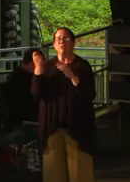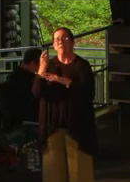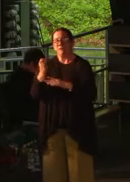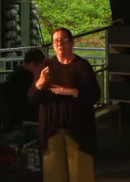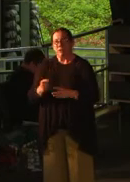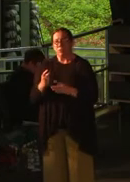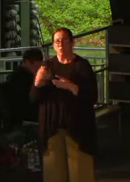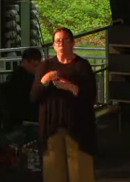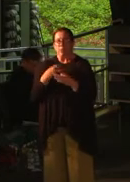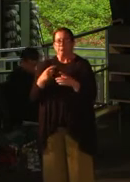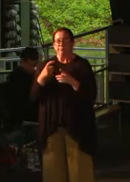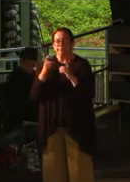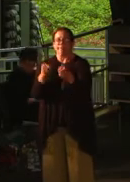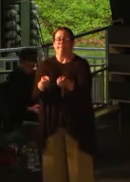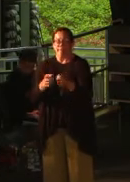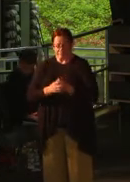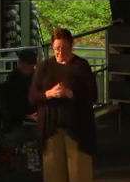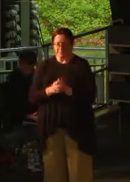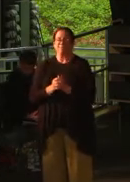year.